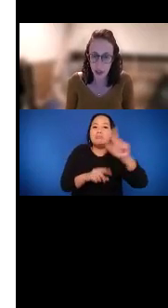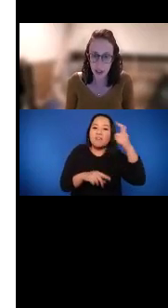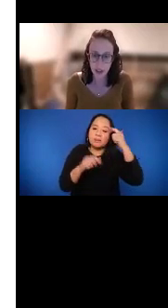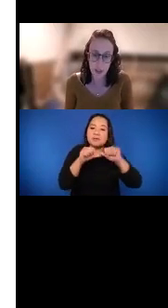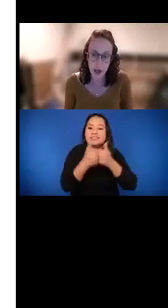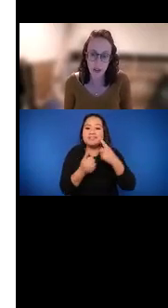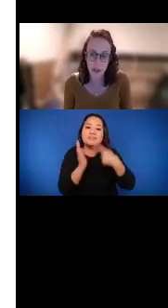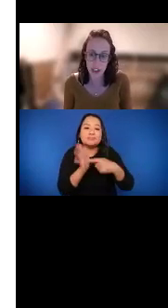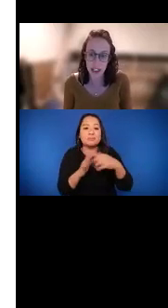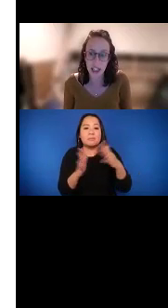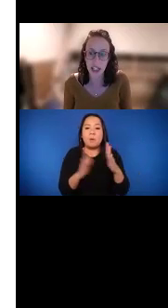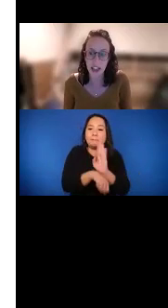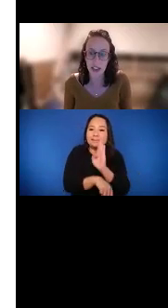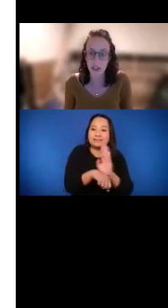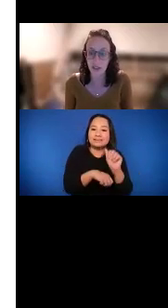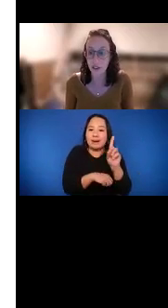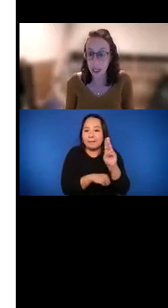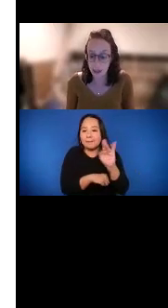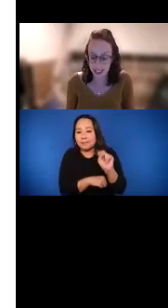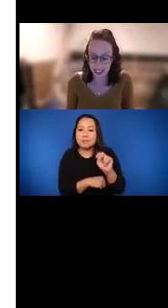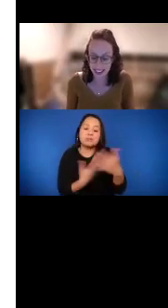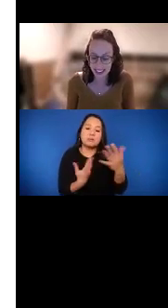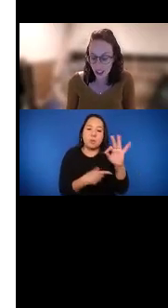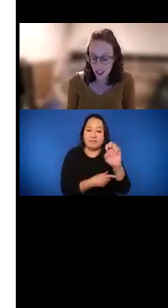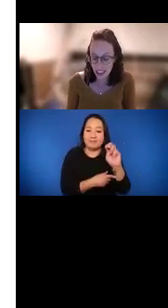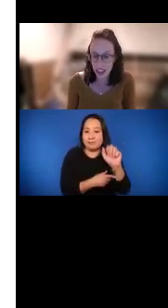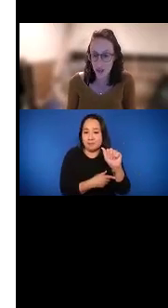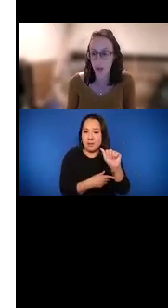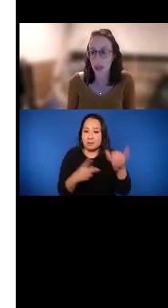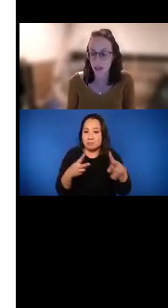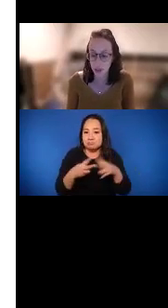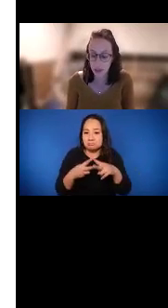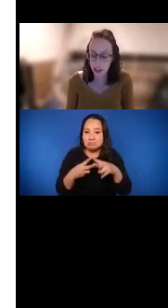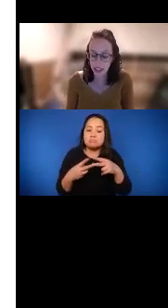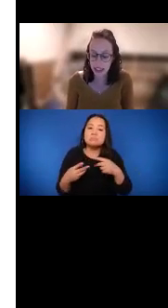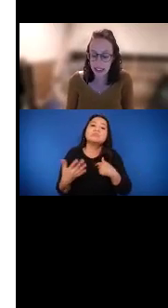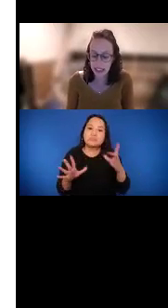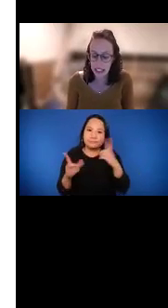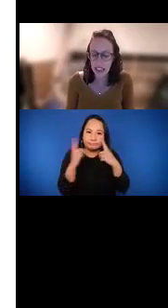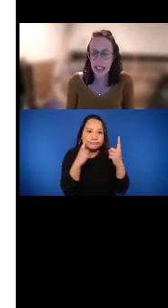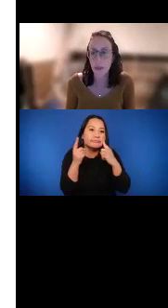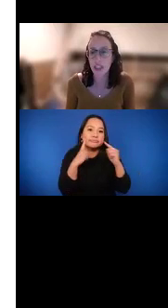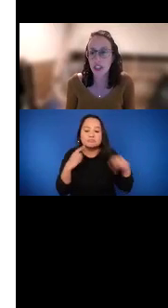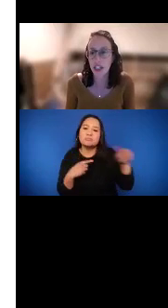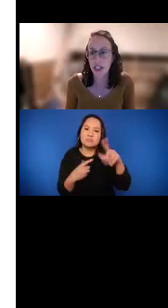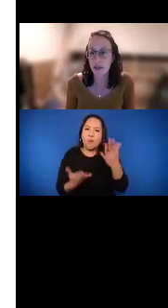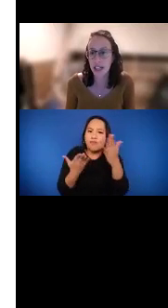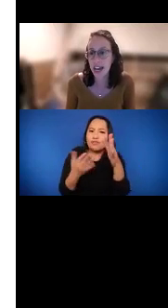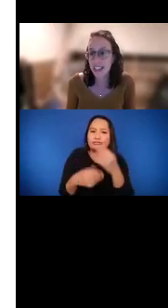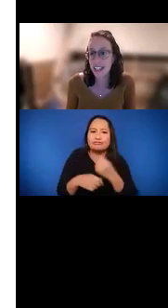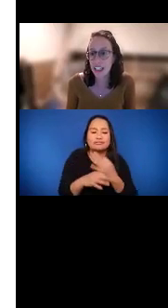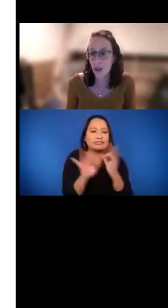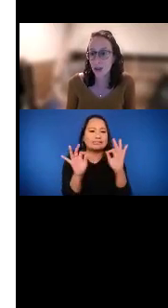I've heard of them offering free money essentially through government grants, which